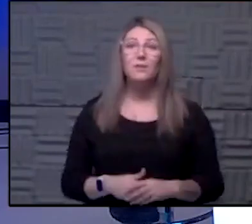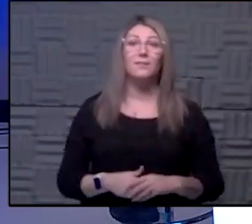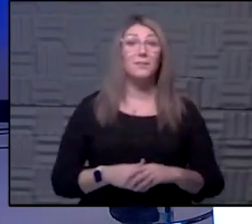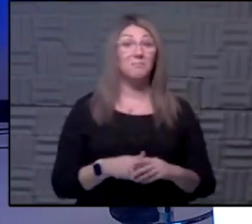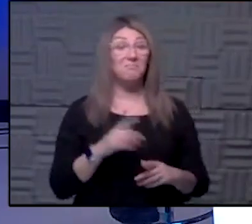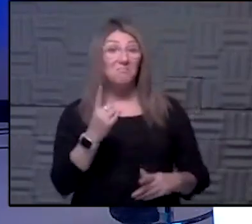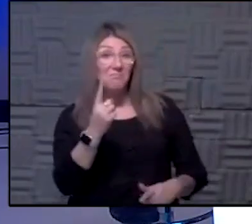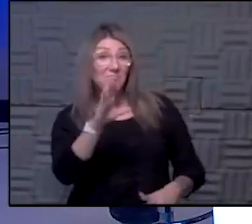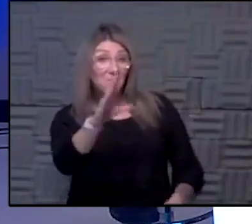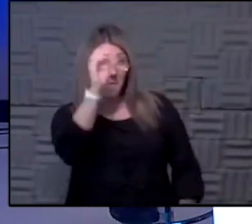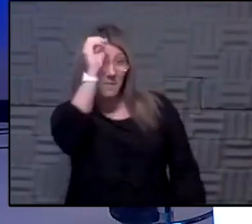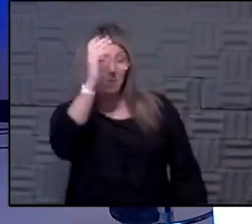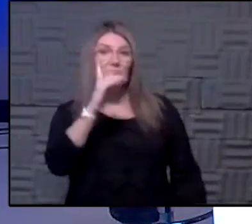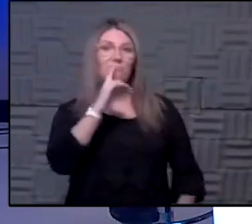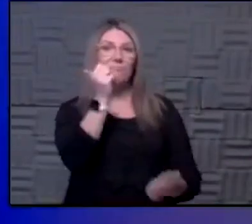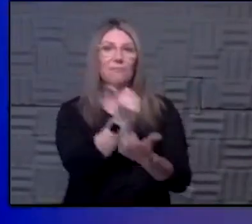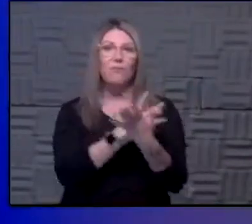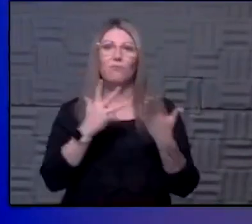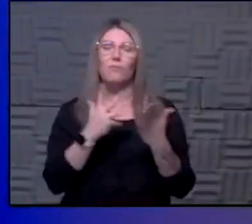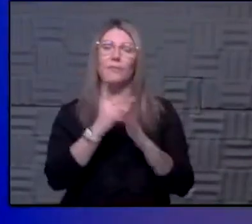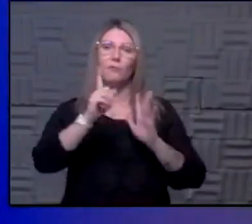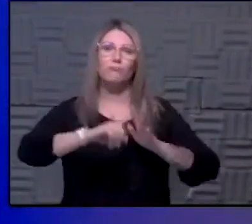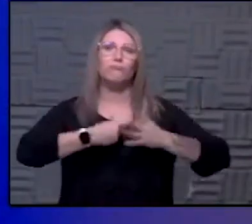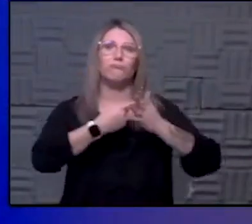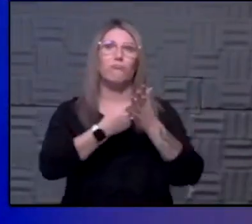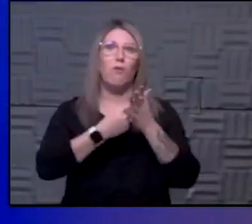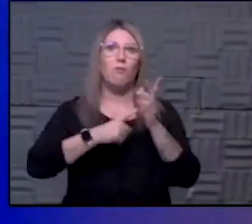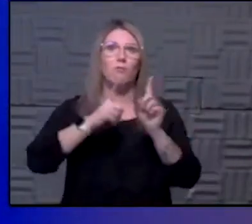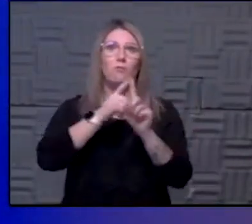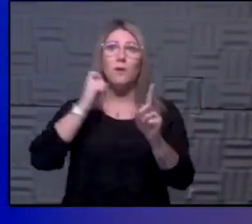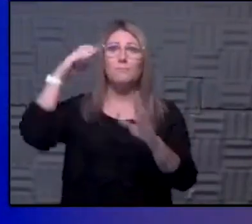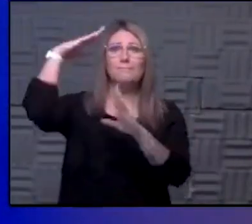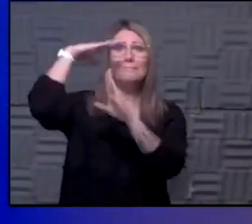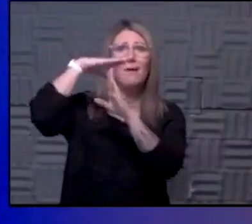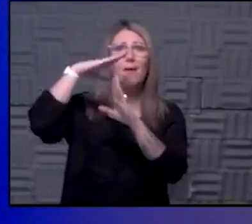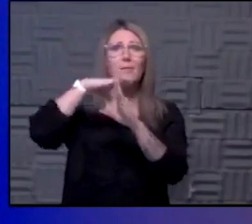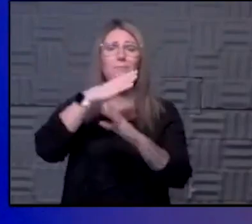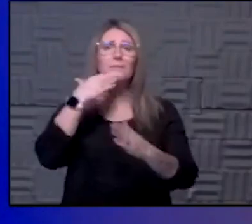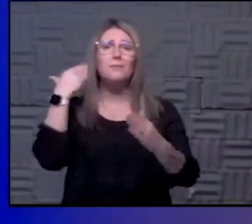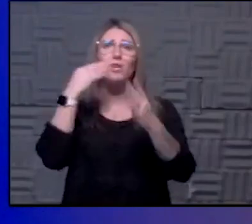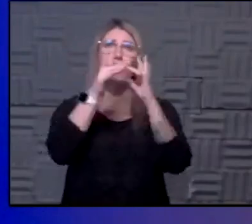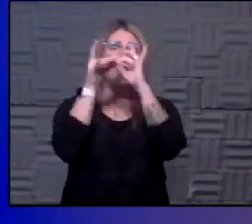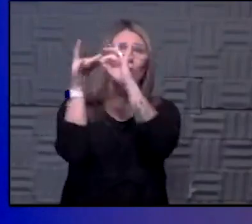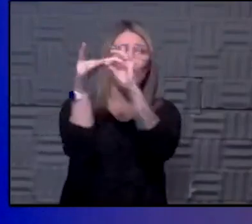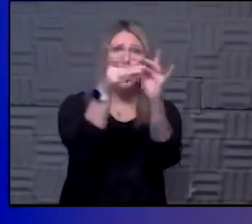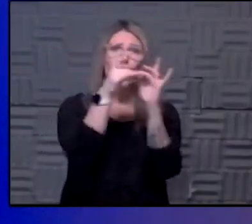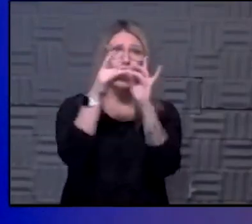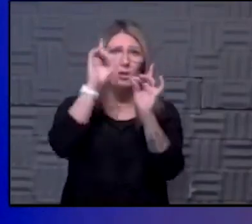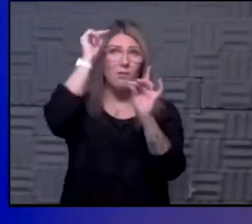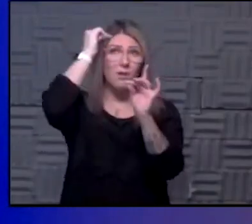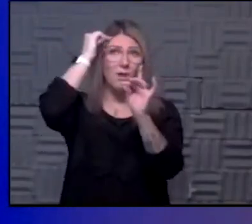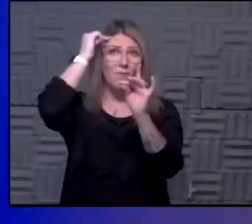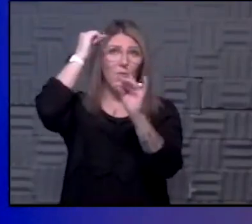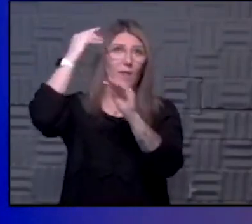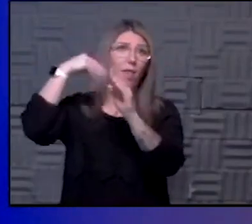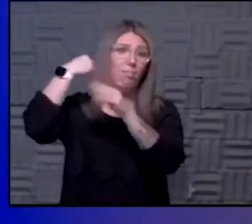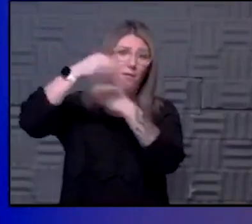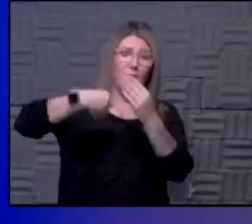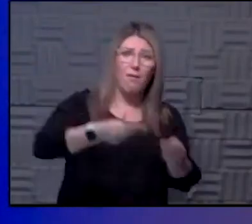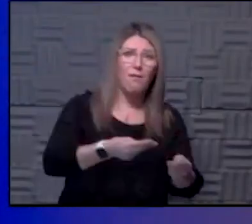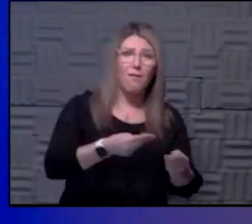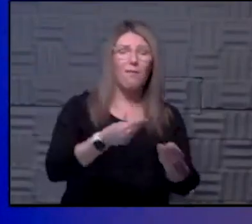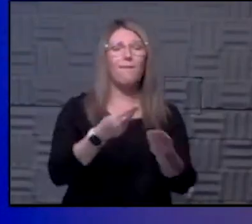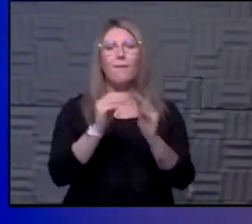think everything starts from the top. And I think you need a good coordinated effort at the top. And obviously we had